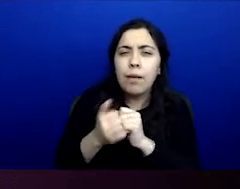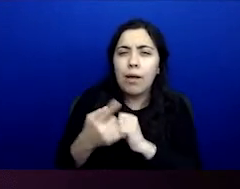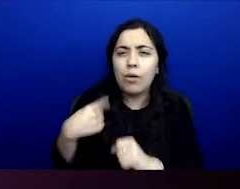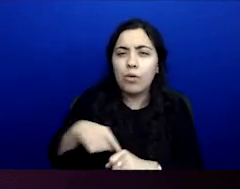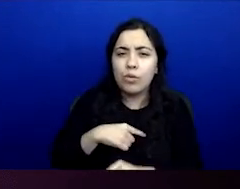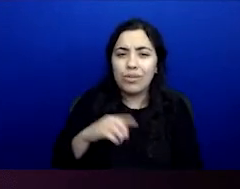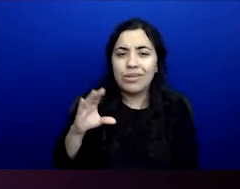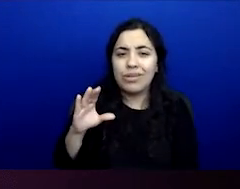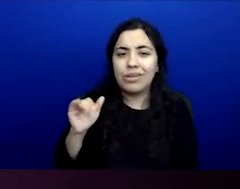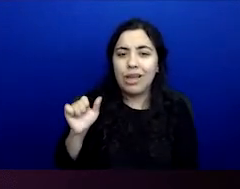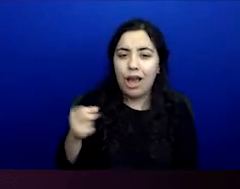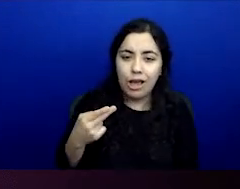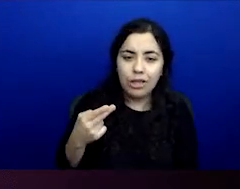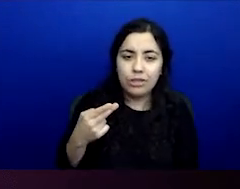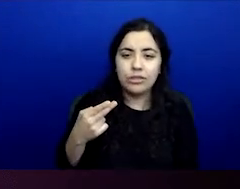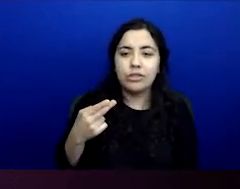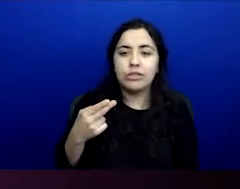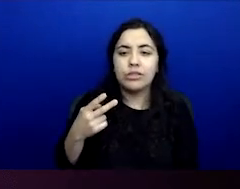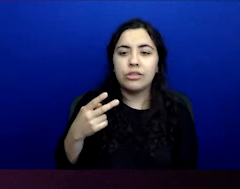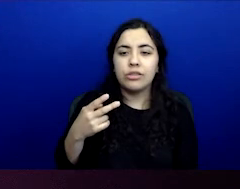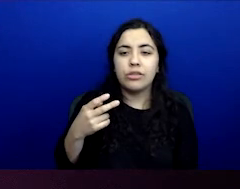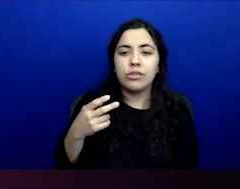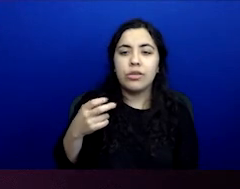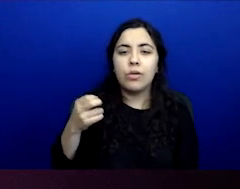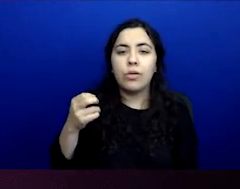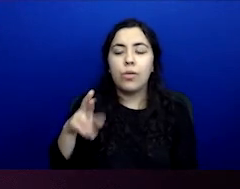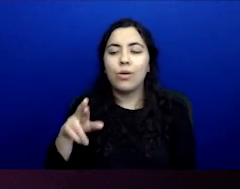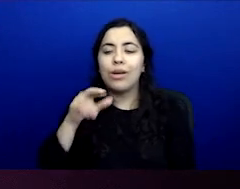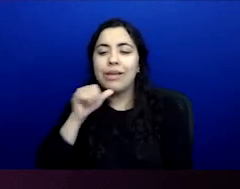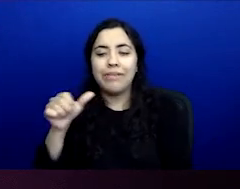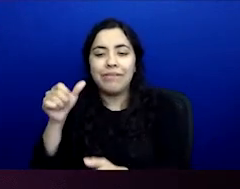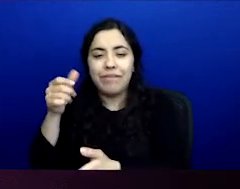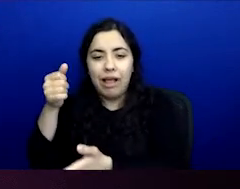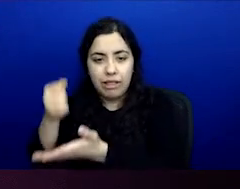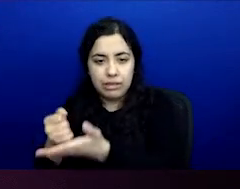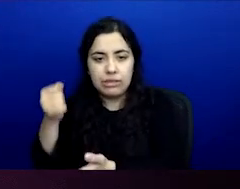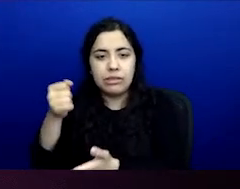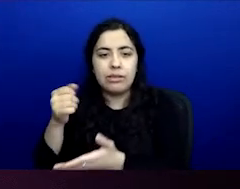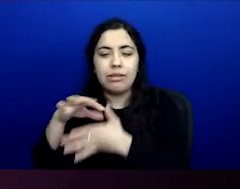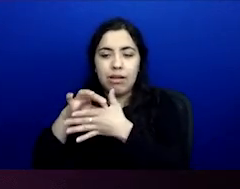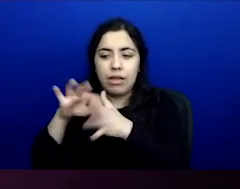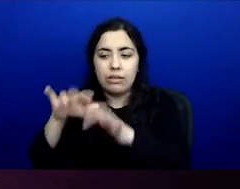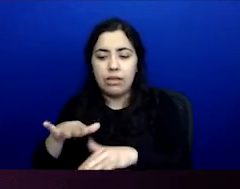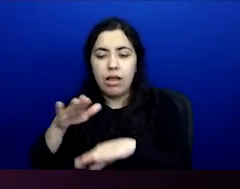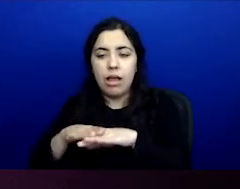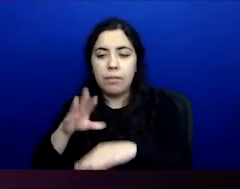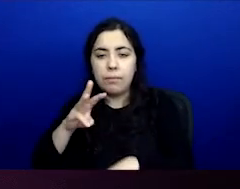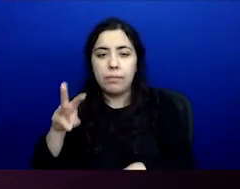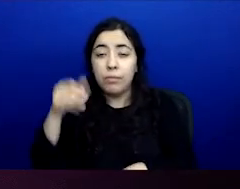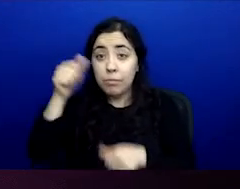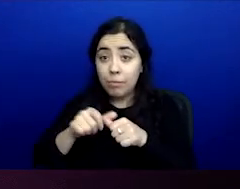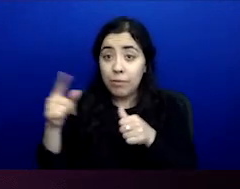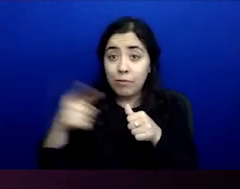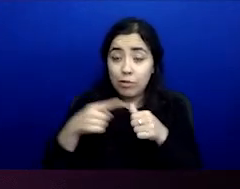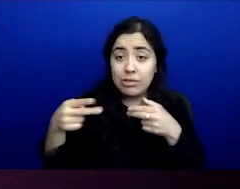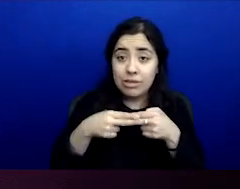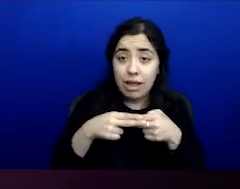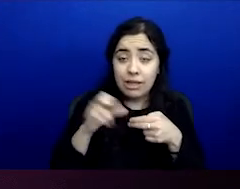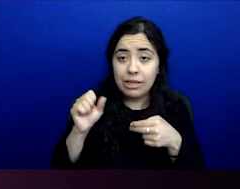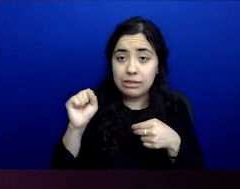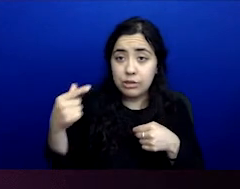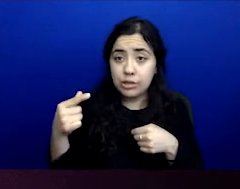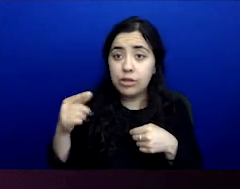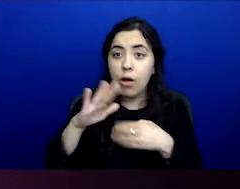cache and invalidate content on a page? So if you remember, I had the all green outline on the first slide for SSG. What if